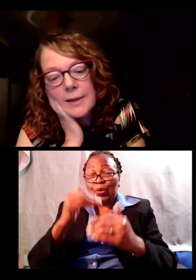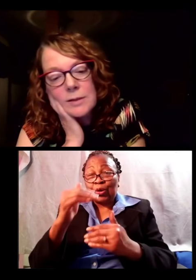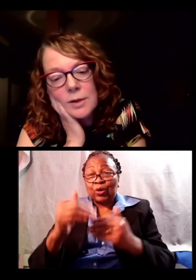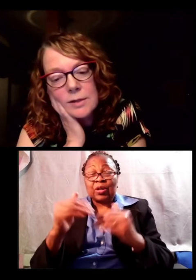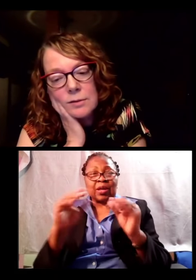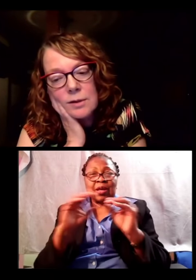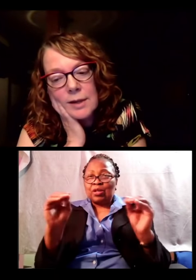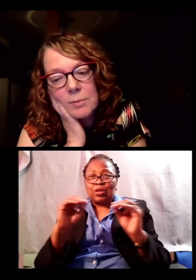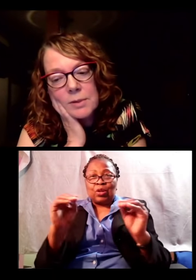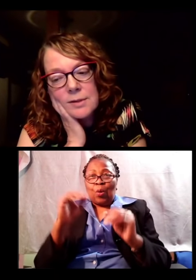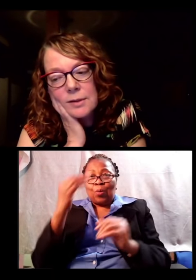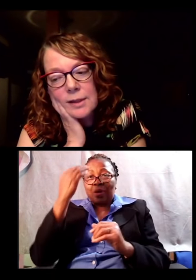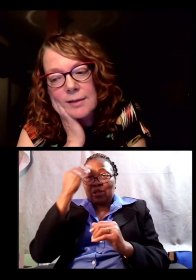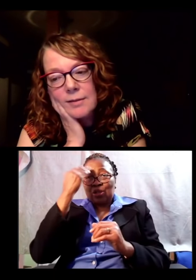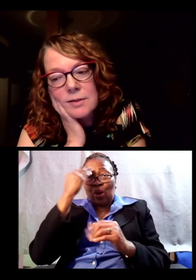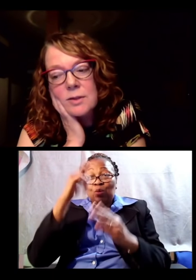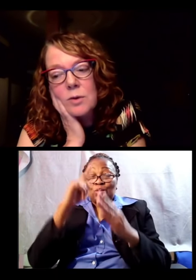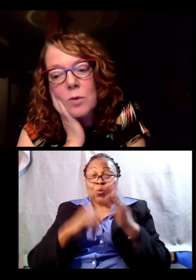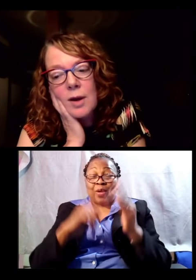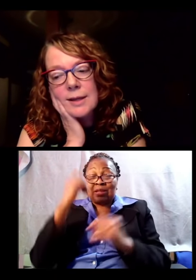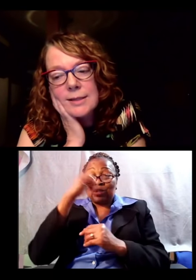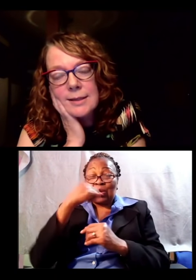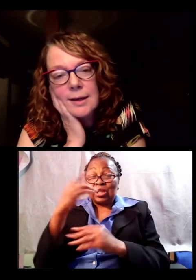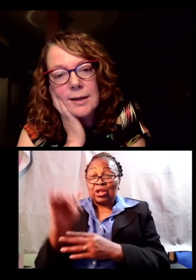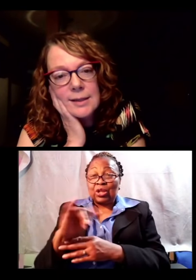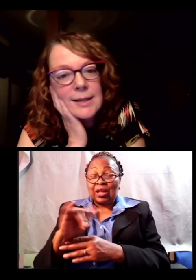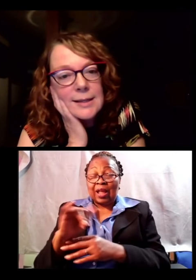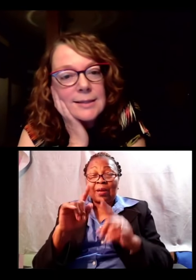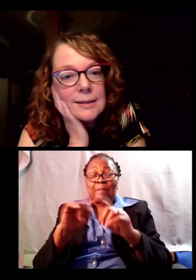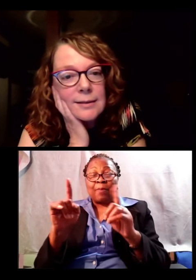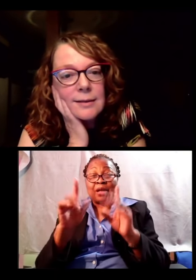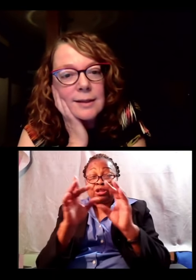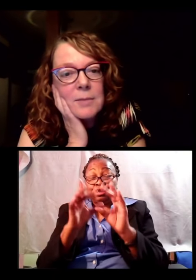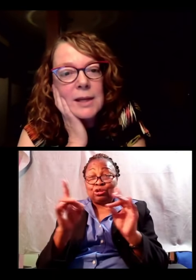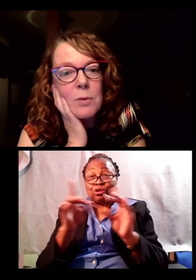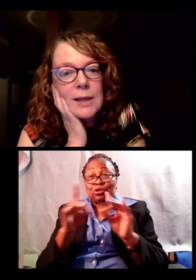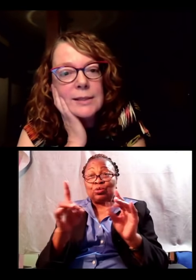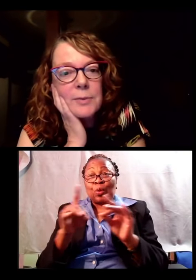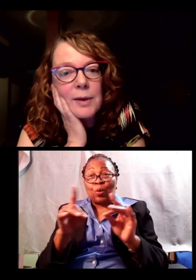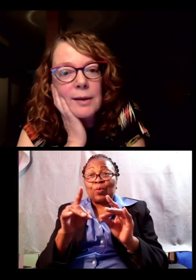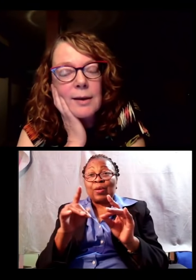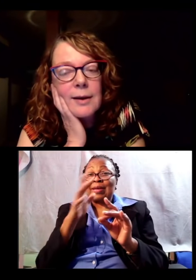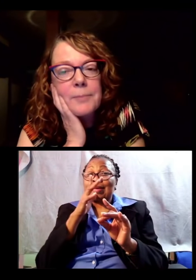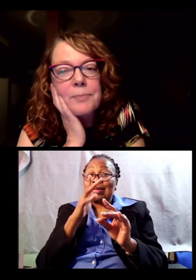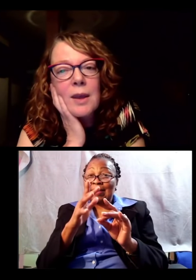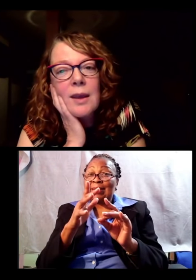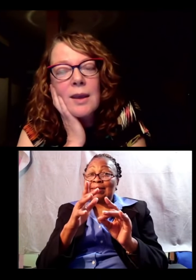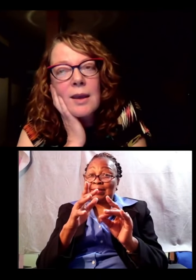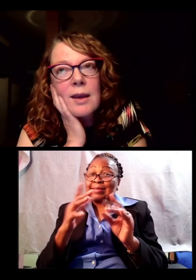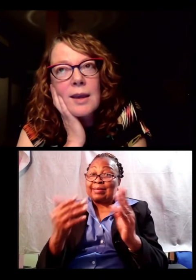knows what that's going to look like, but certainly the story is contested in many ways, right?